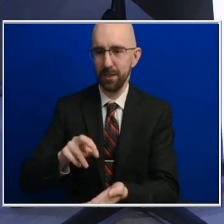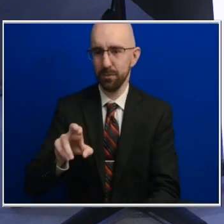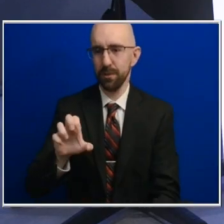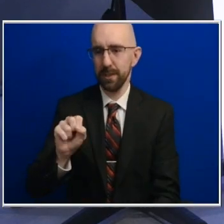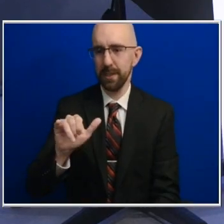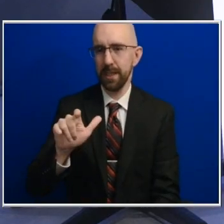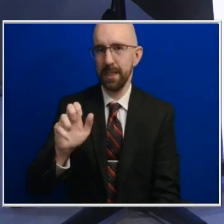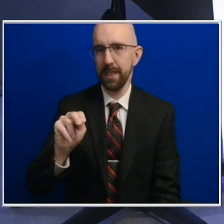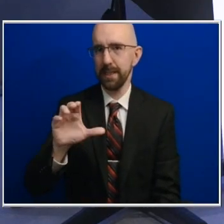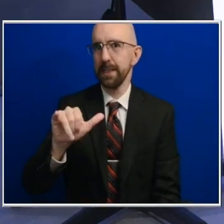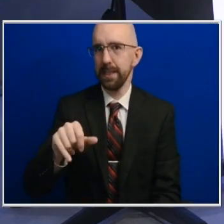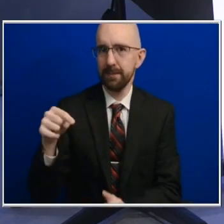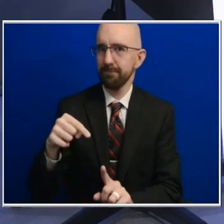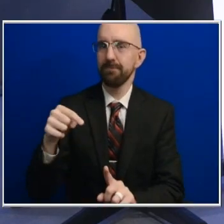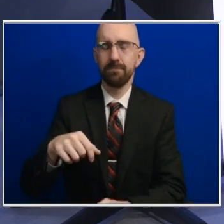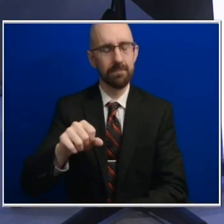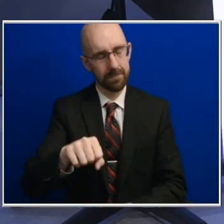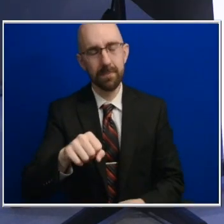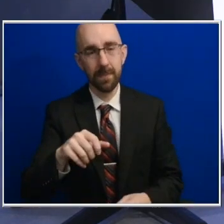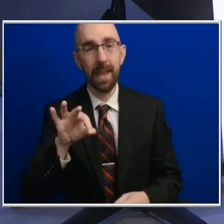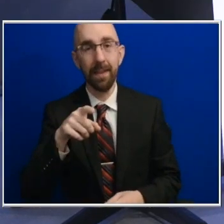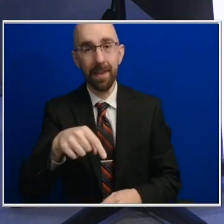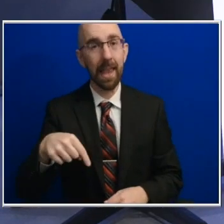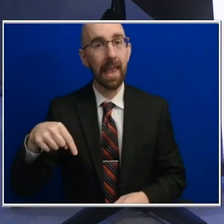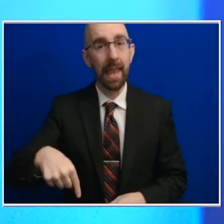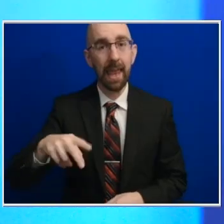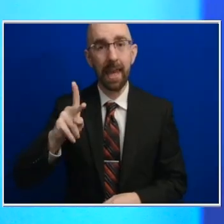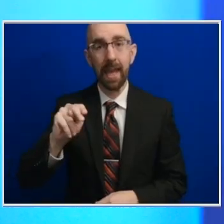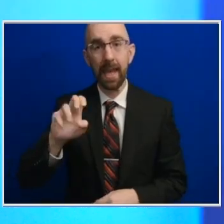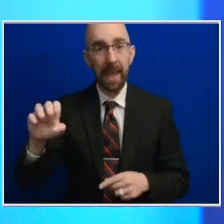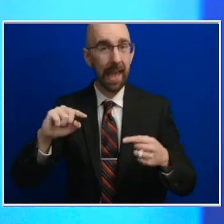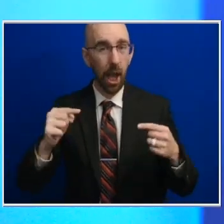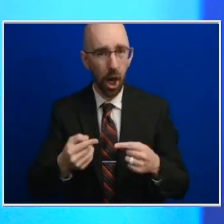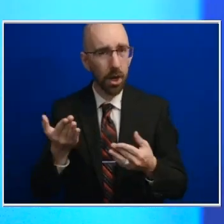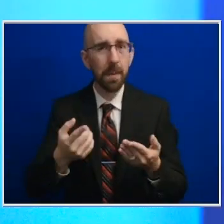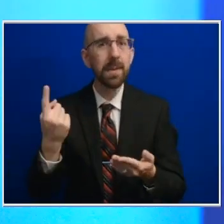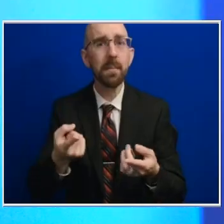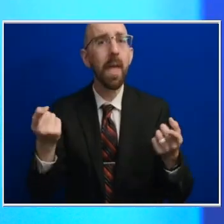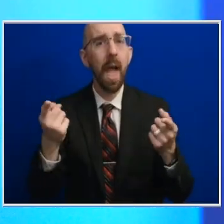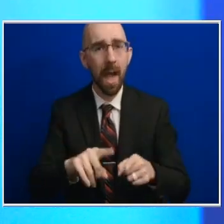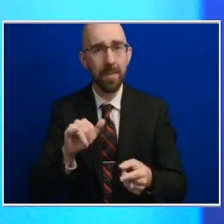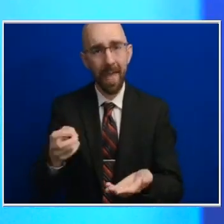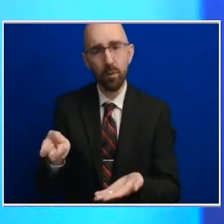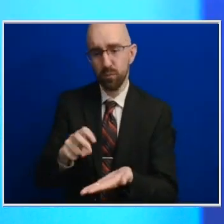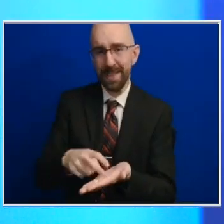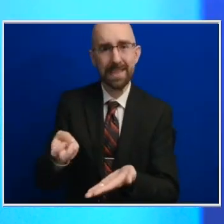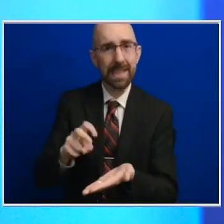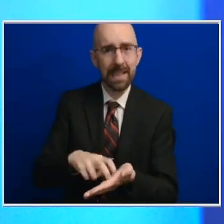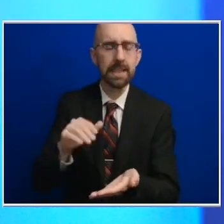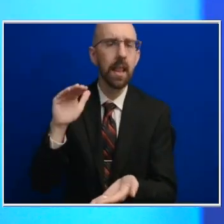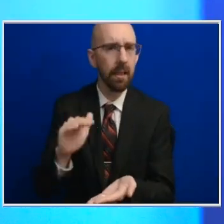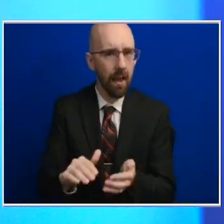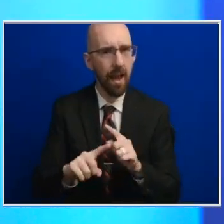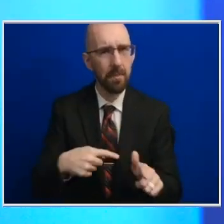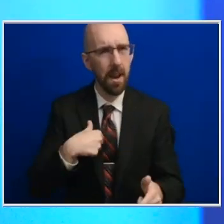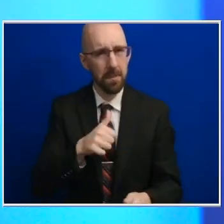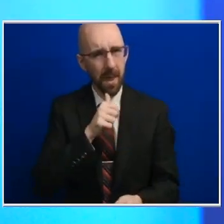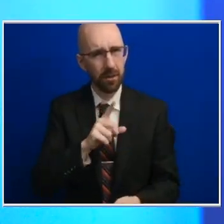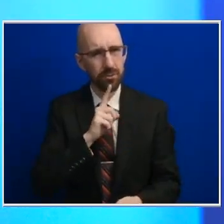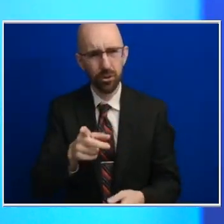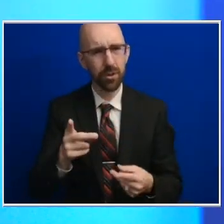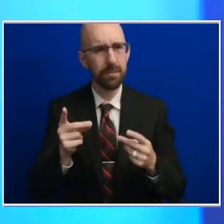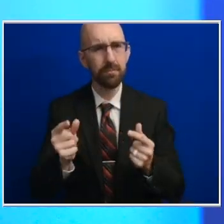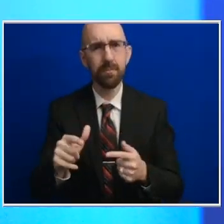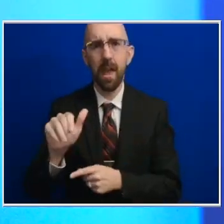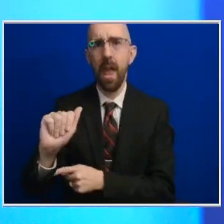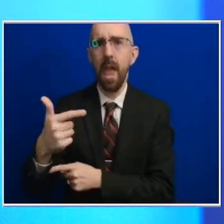Dr. Calendar Rich's knee is hurting, maybe something happened and her resilience is less, but I'm not sure she's all of a sudden aged